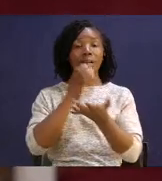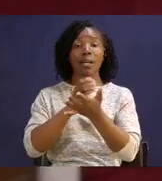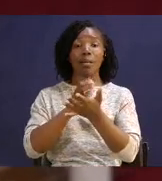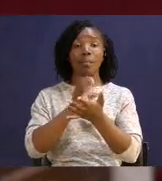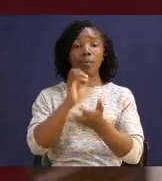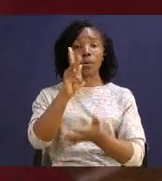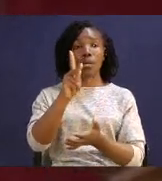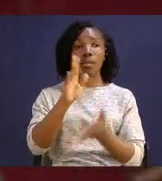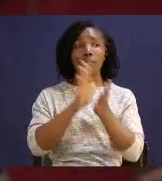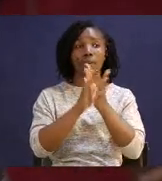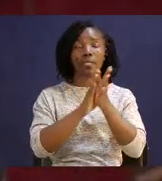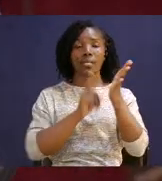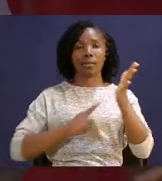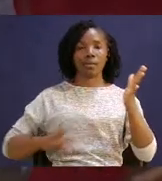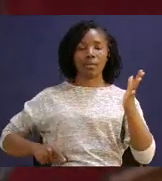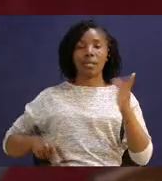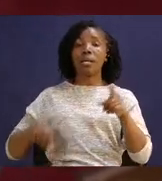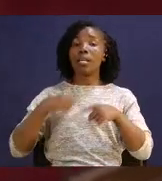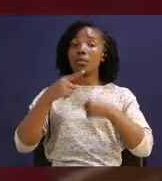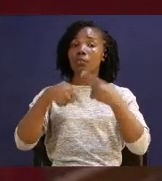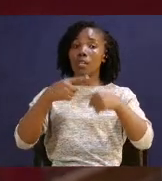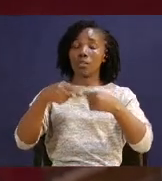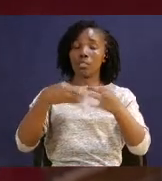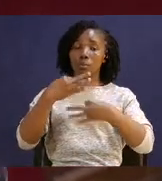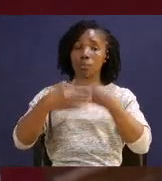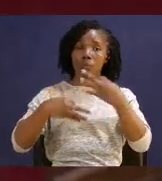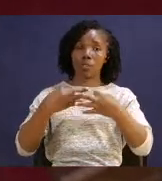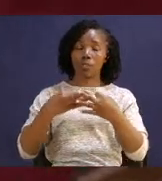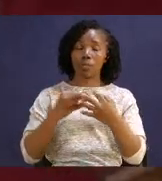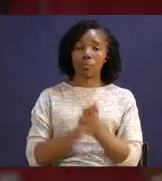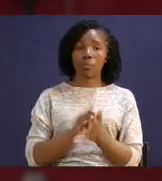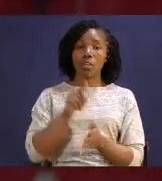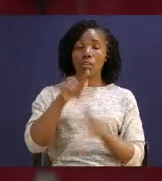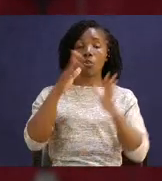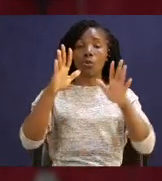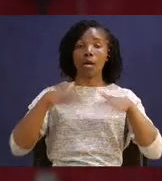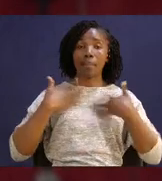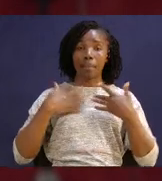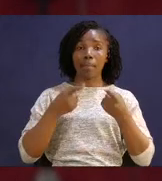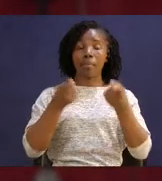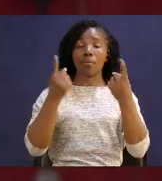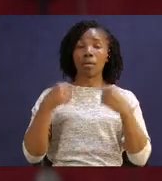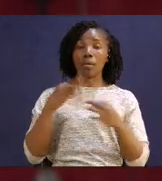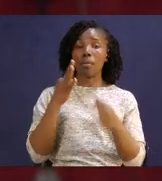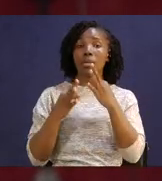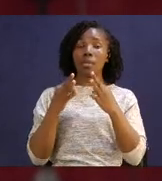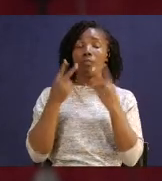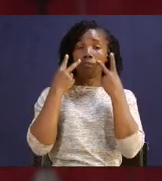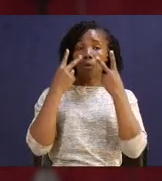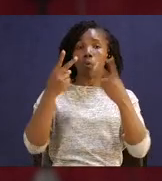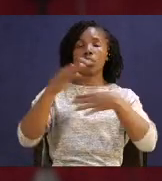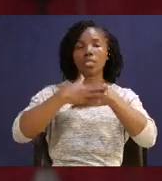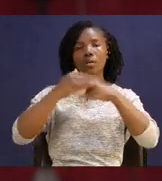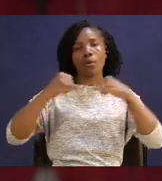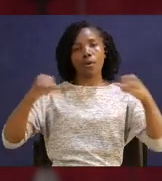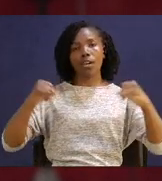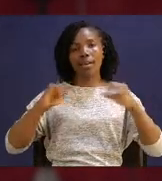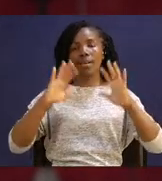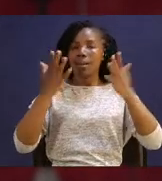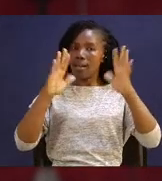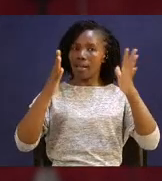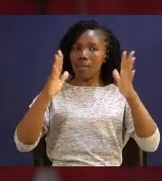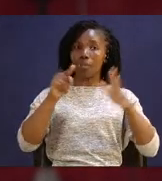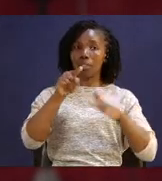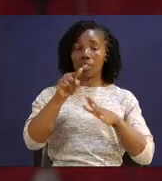What else if you were? And fellowship. Are you glad you came? Yes. Those watching us online, I really want to appreciate you staying there. And I believe